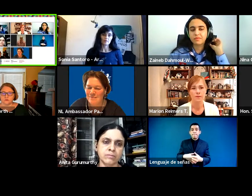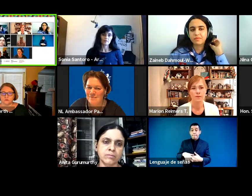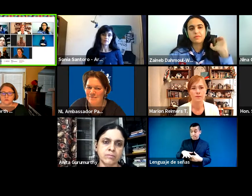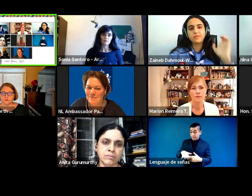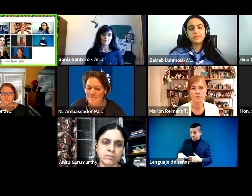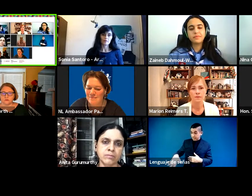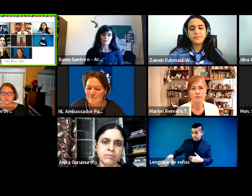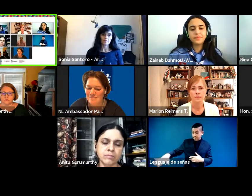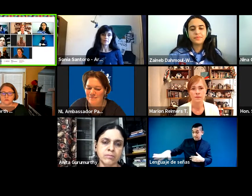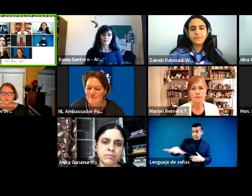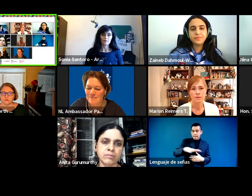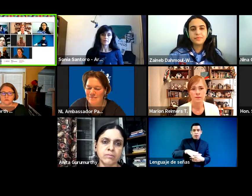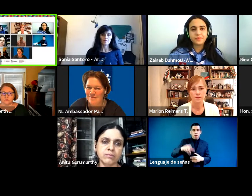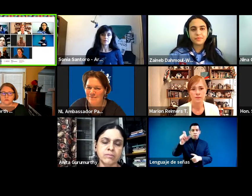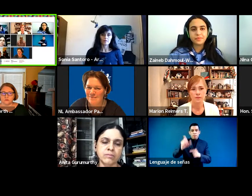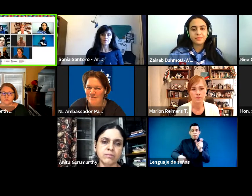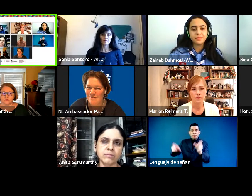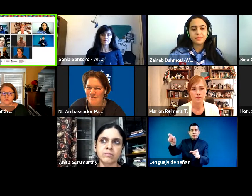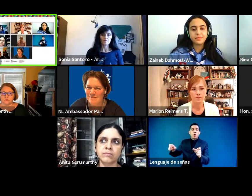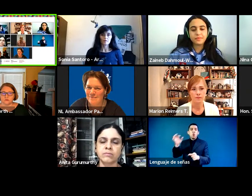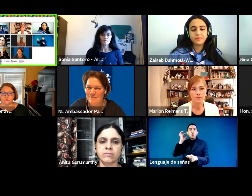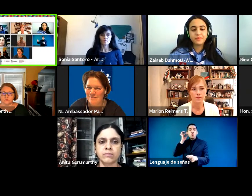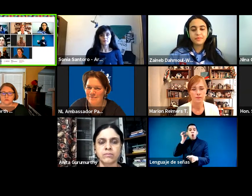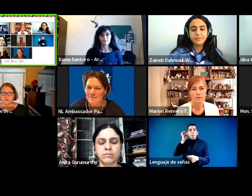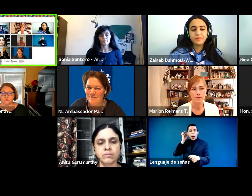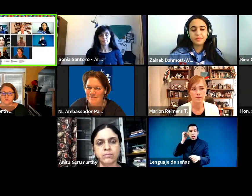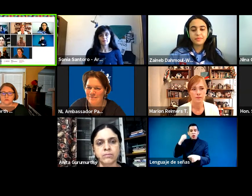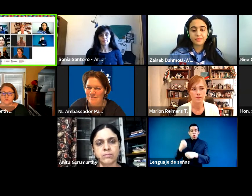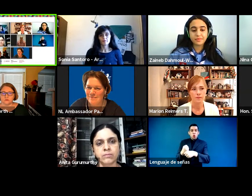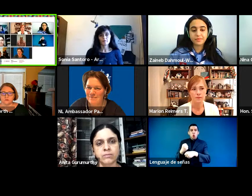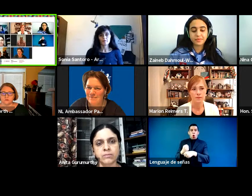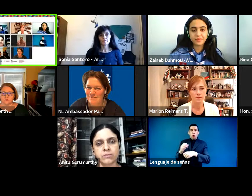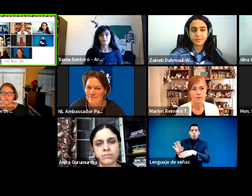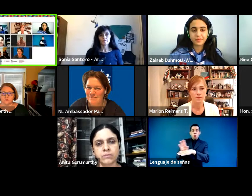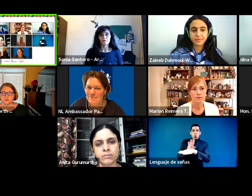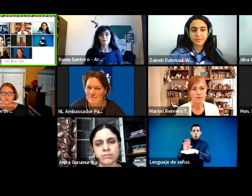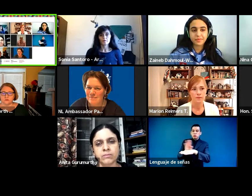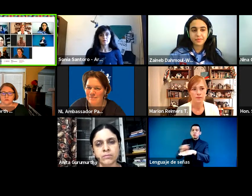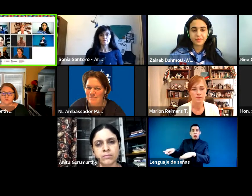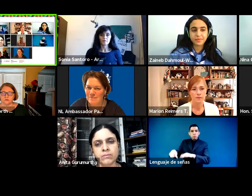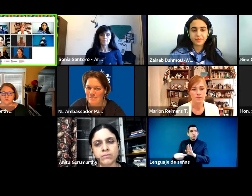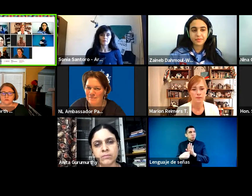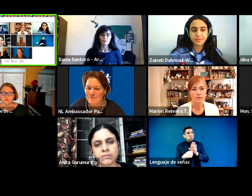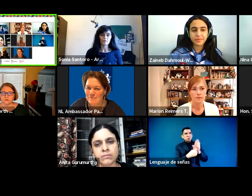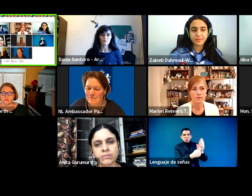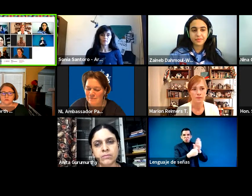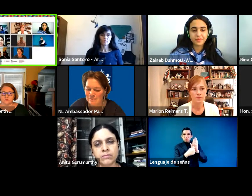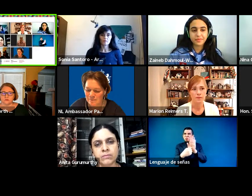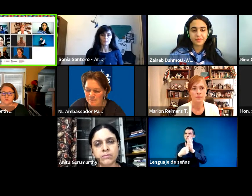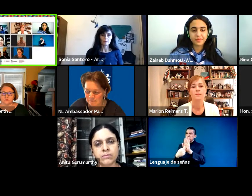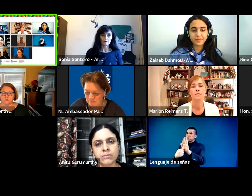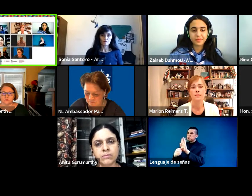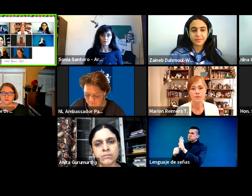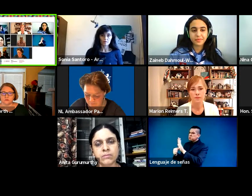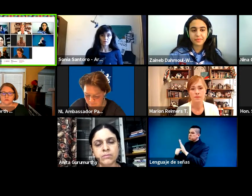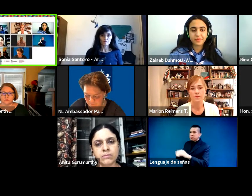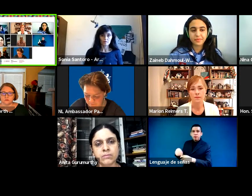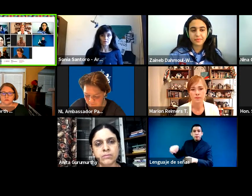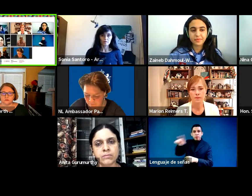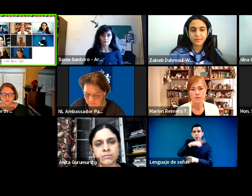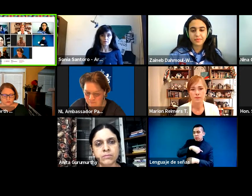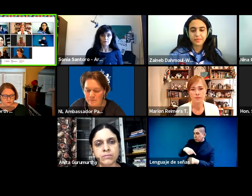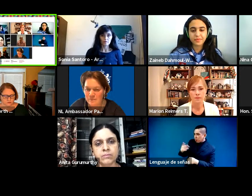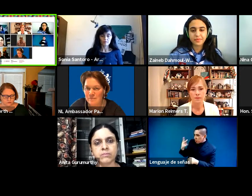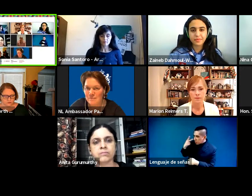that we can learn from that, not only showcasing women in entrepreneurship, but